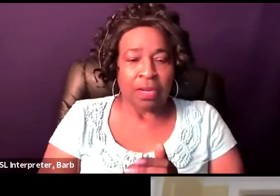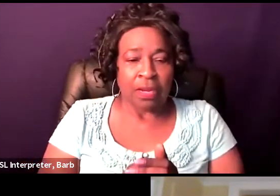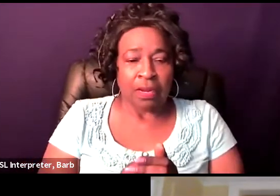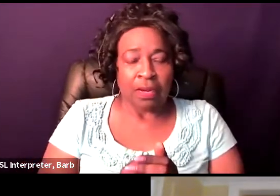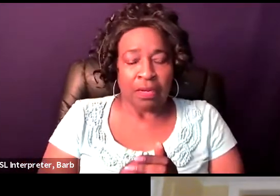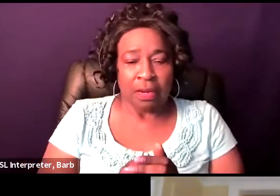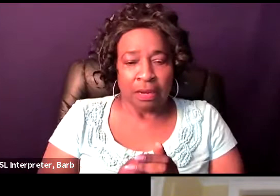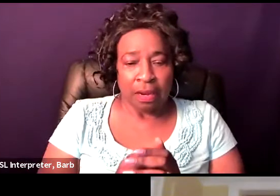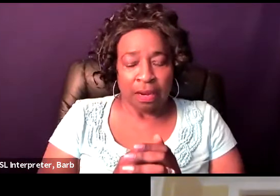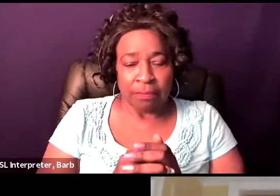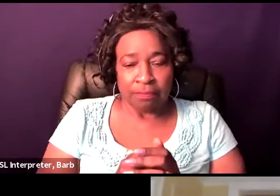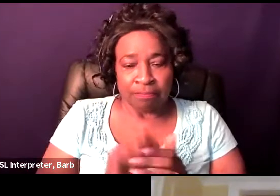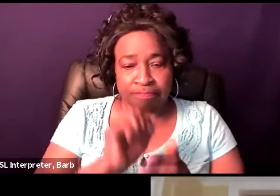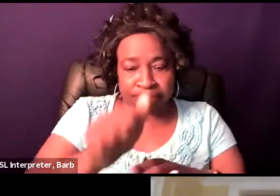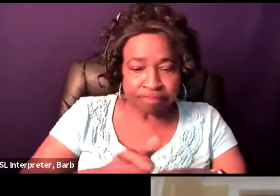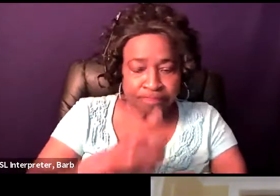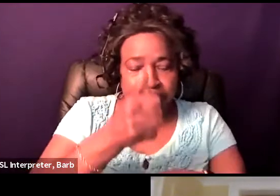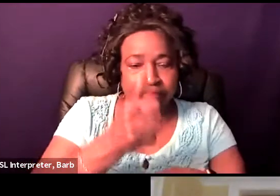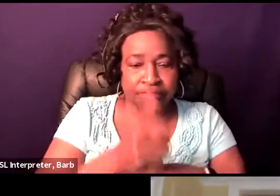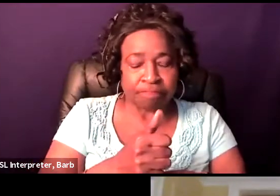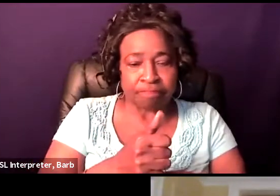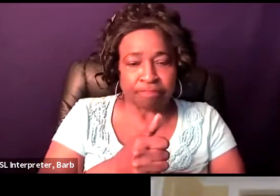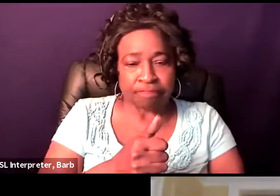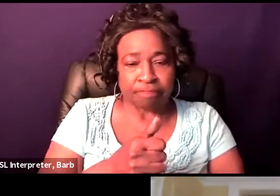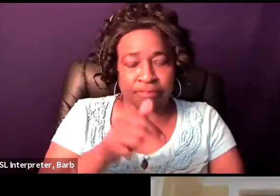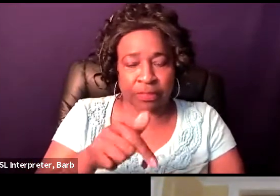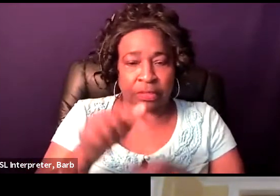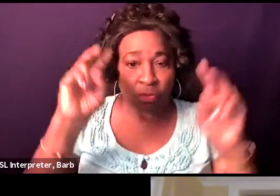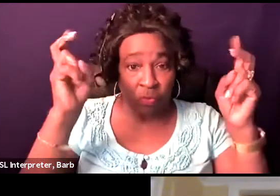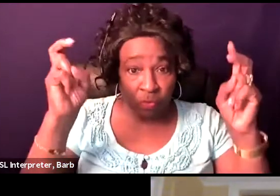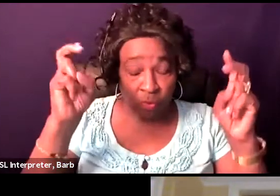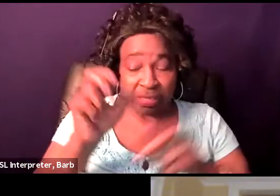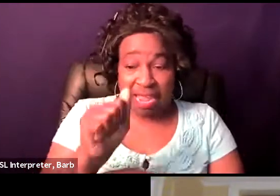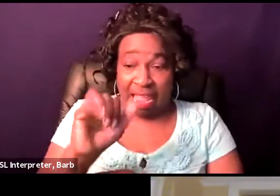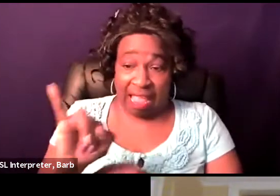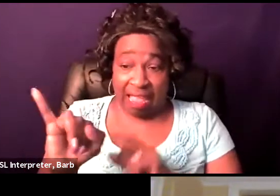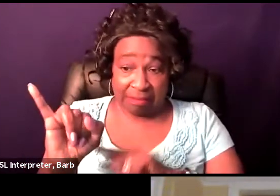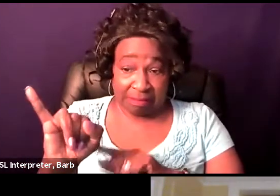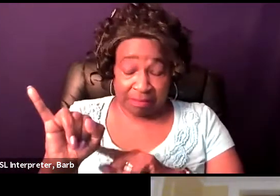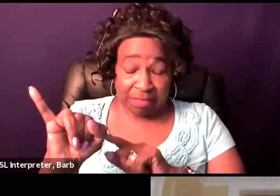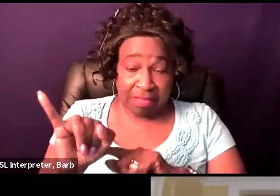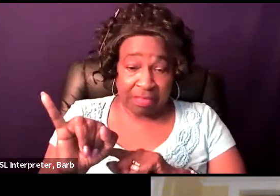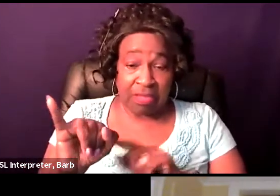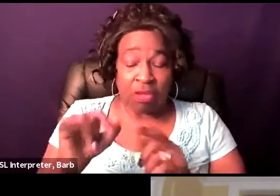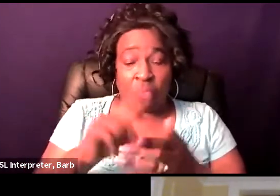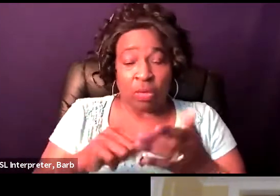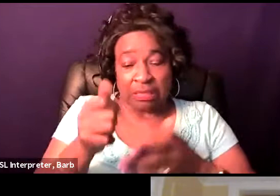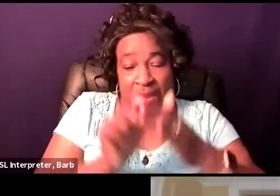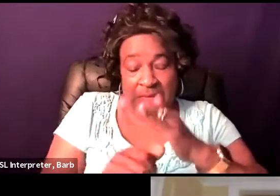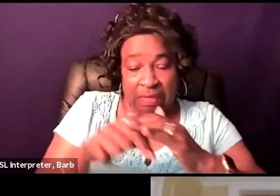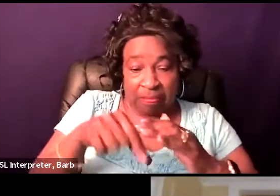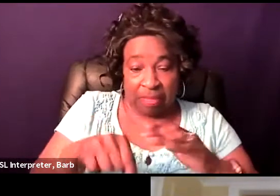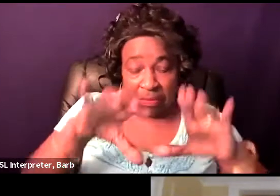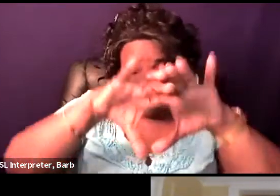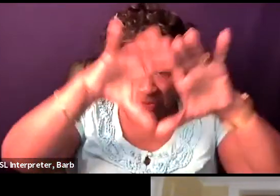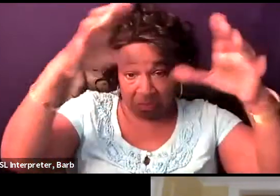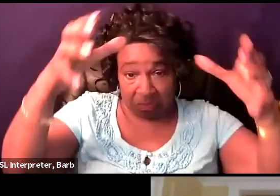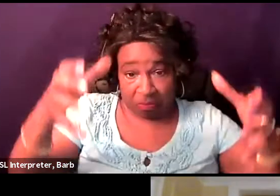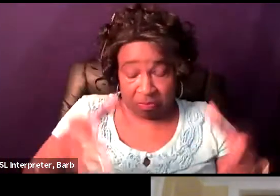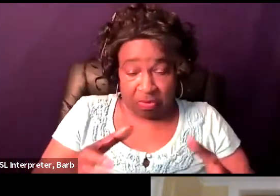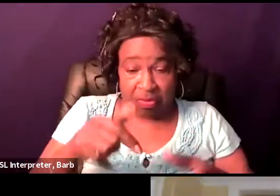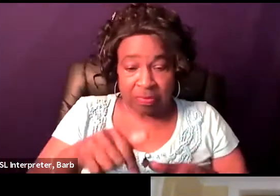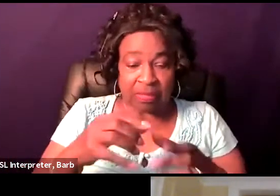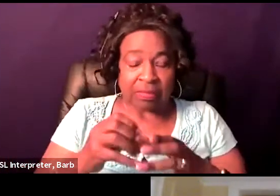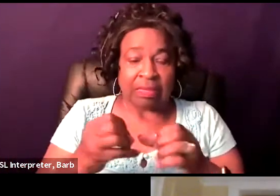computation of what I would put in quote AI, because a lot of what comes under the umbrella of AI, there's a lot